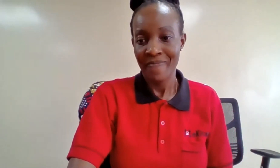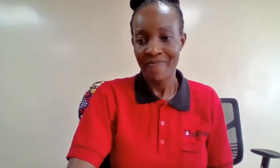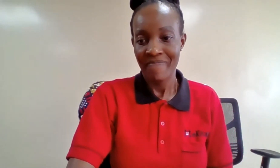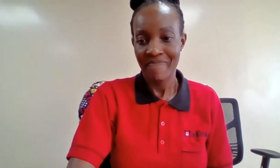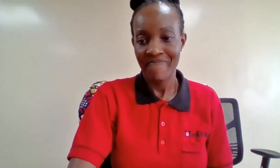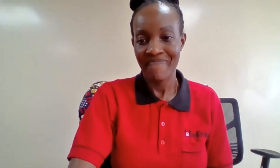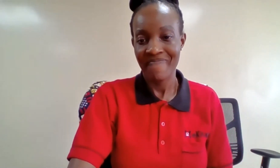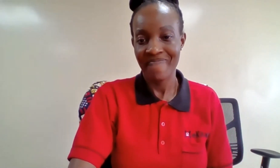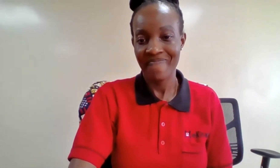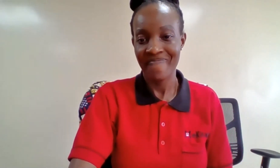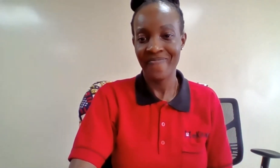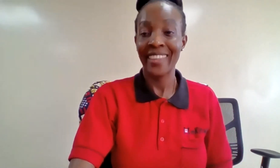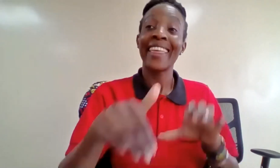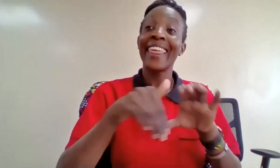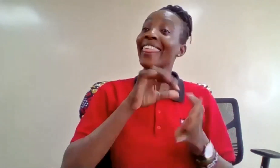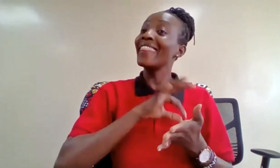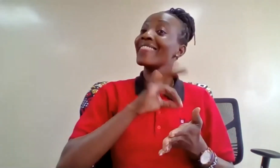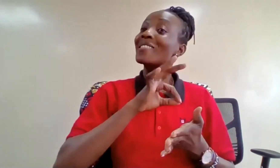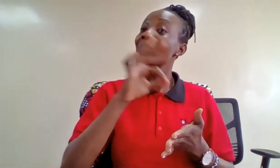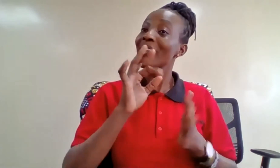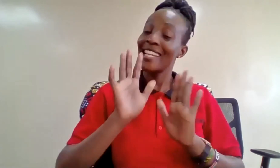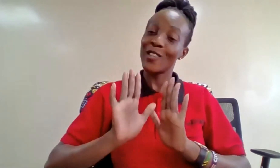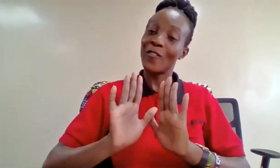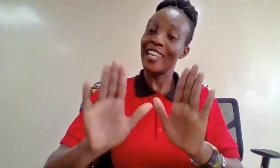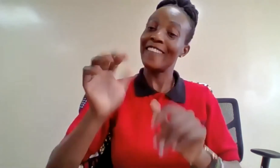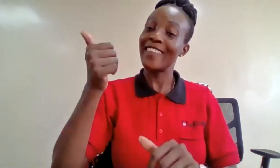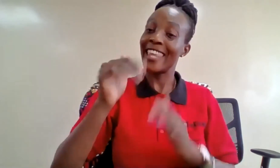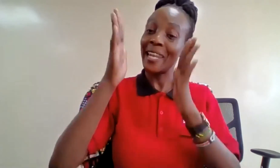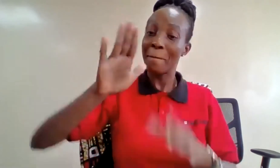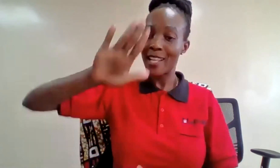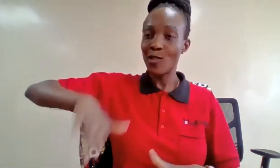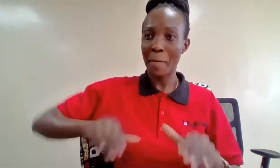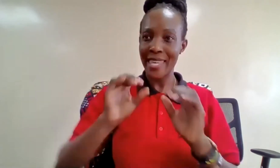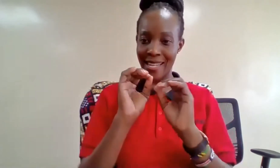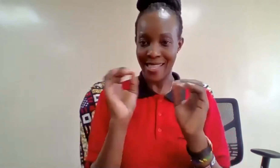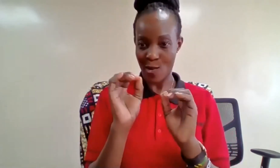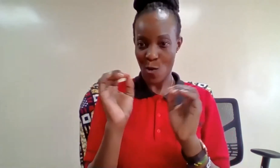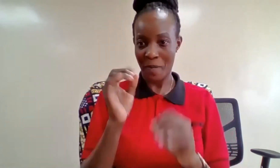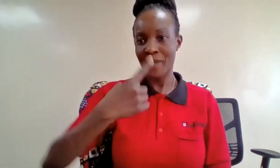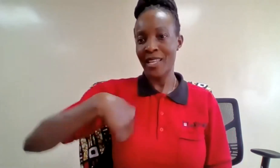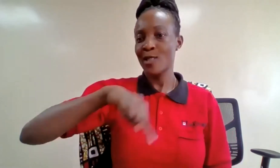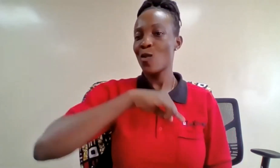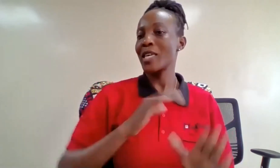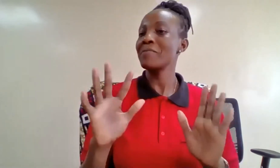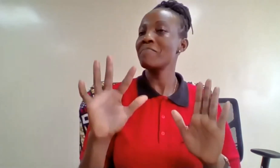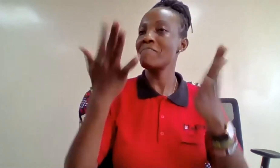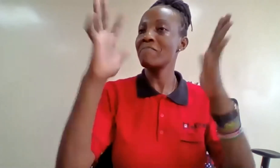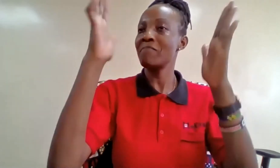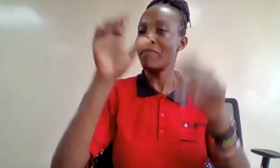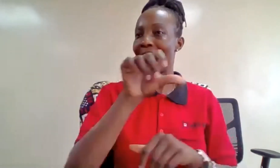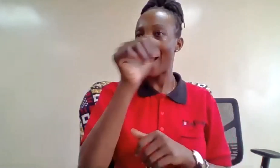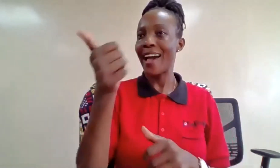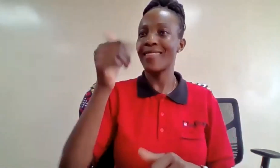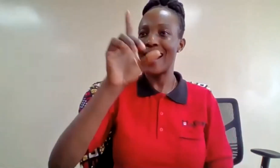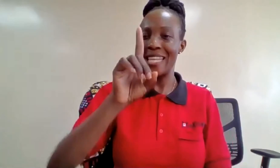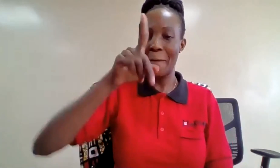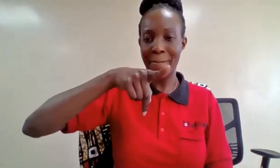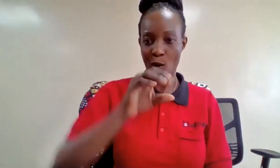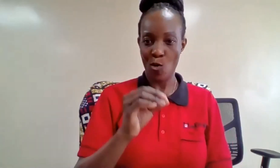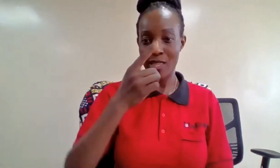We are really inspired to read your stories, and also we're giving you a platform for you to talk or to tell